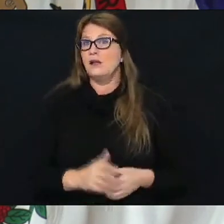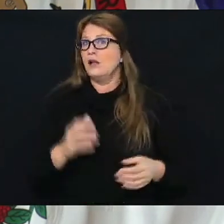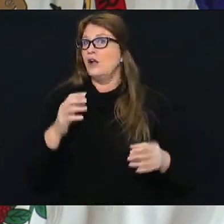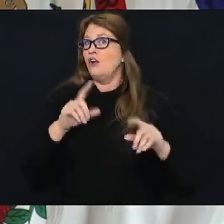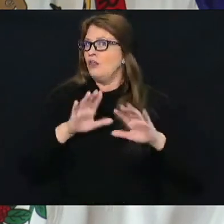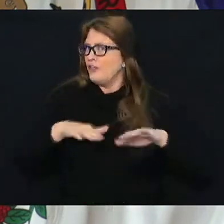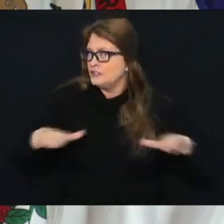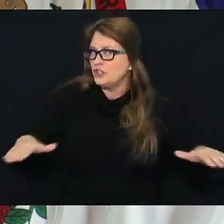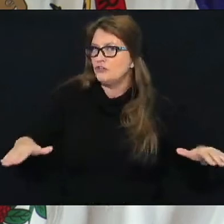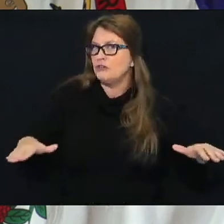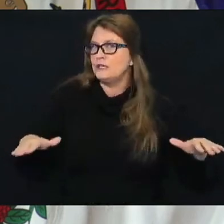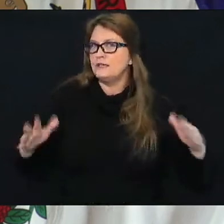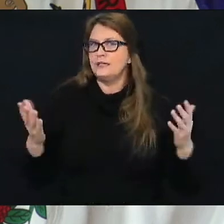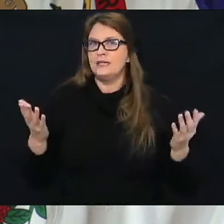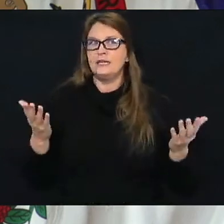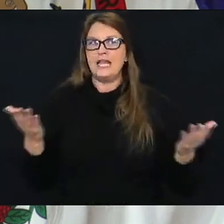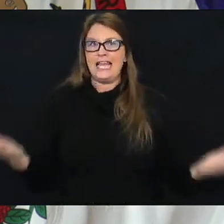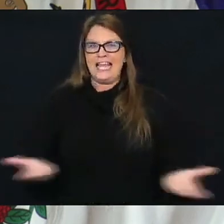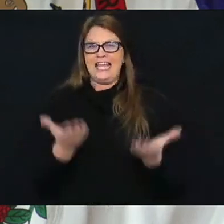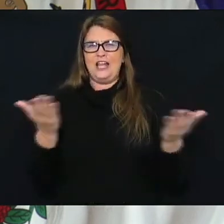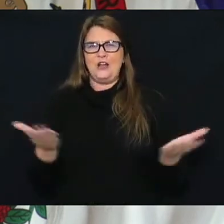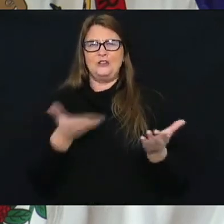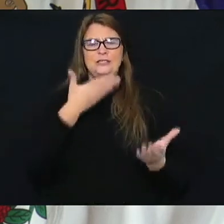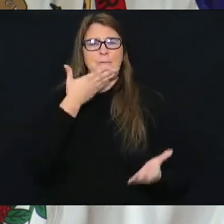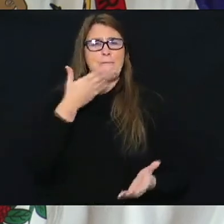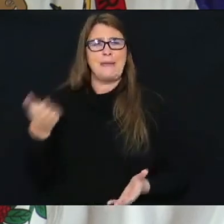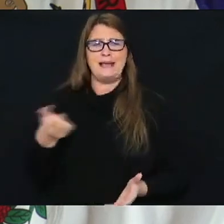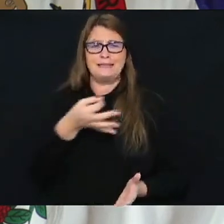our children, here is the best